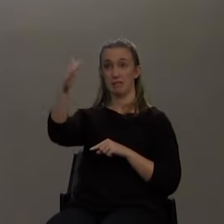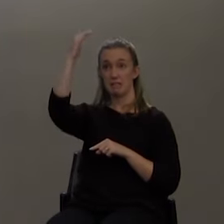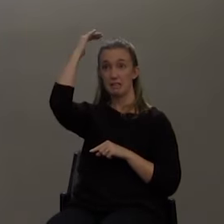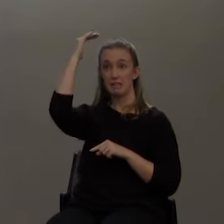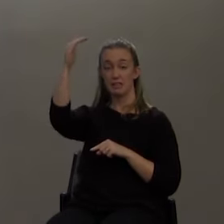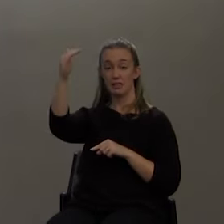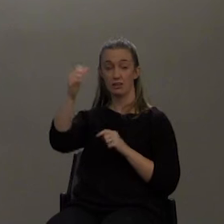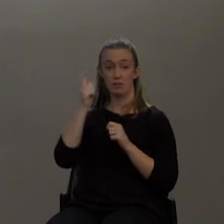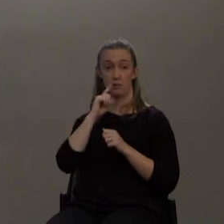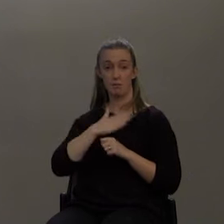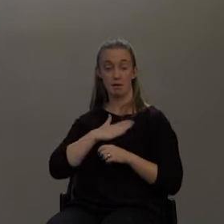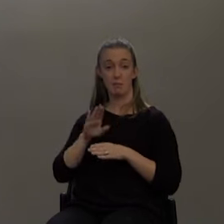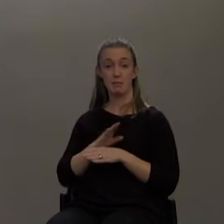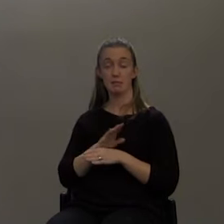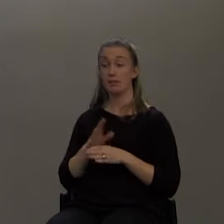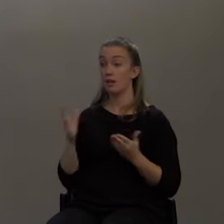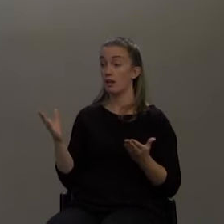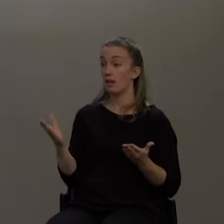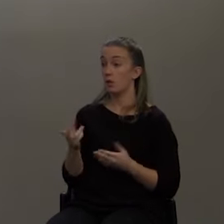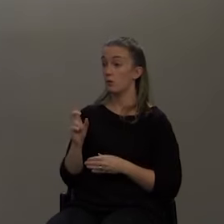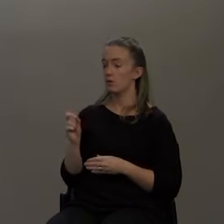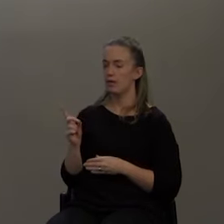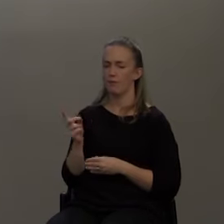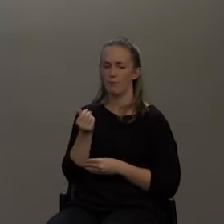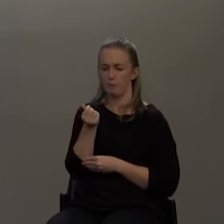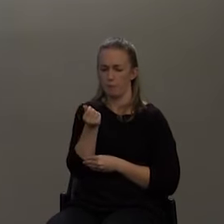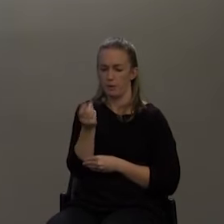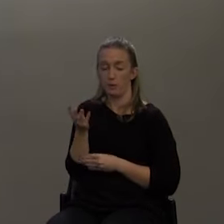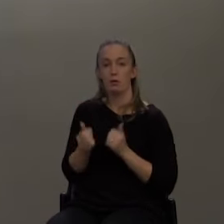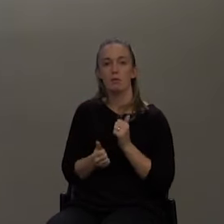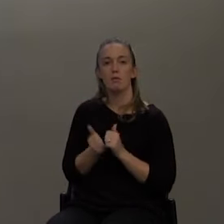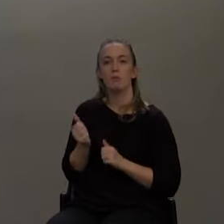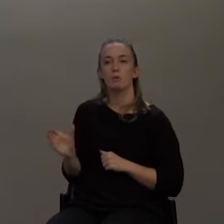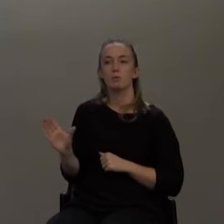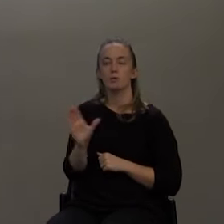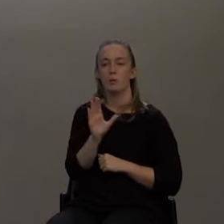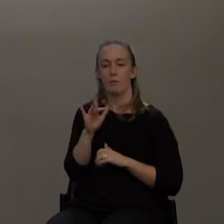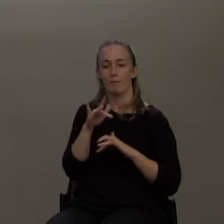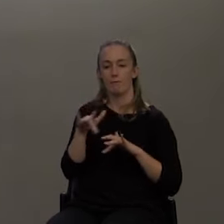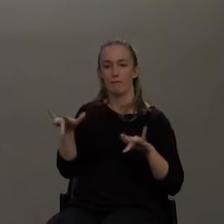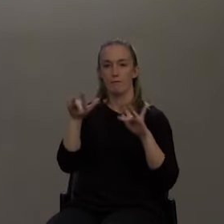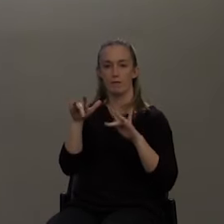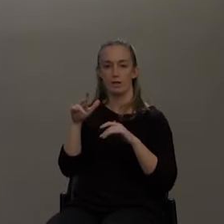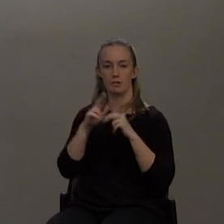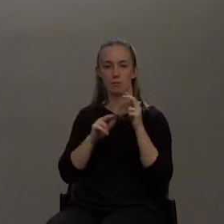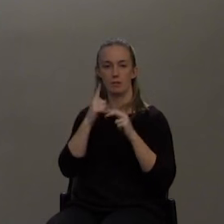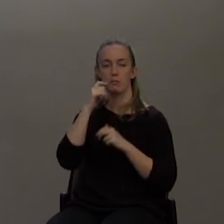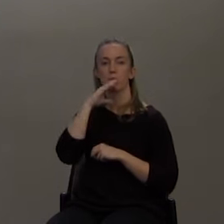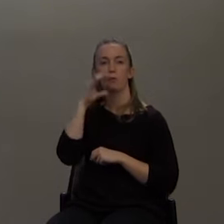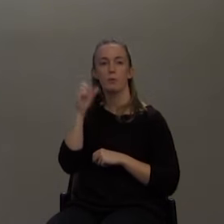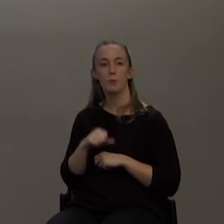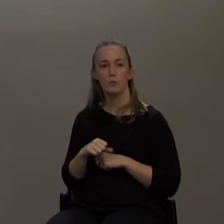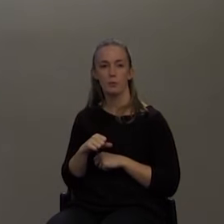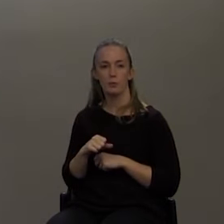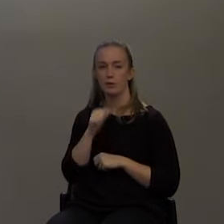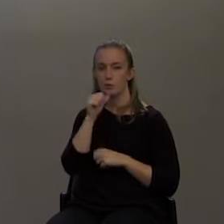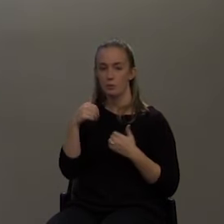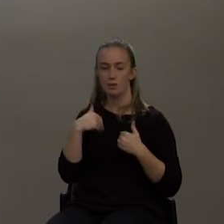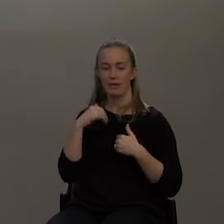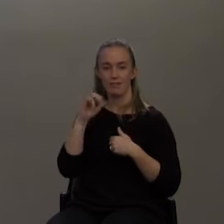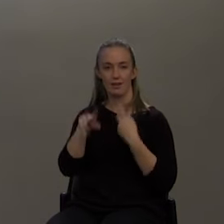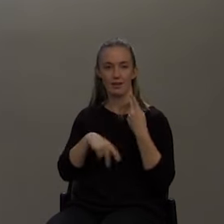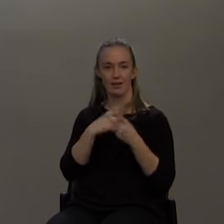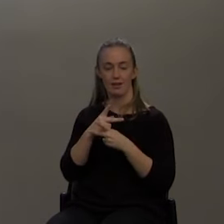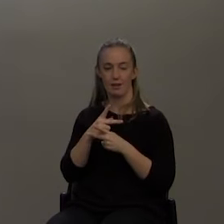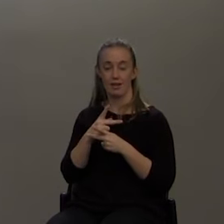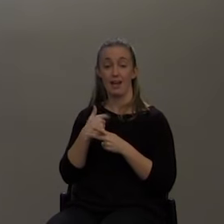business, there aren't a whole lot of choices here because most of your vacant buildings are not that tall because they're that much older. And so I can't rip the roof